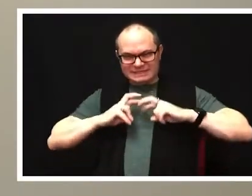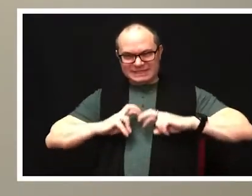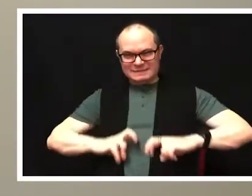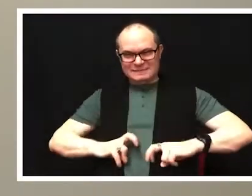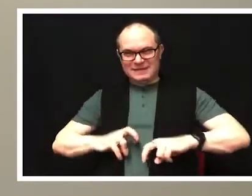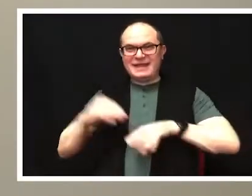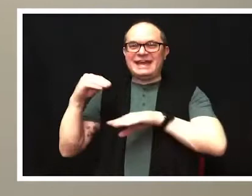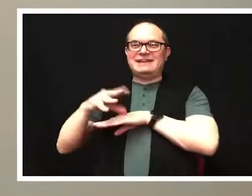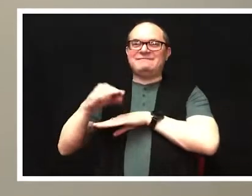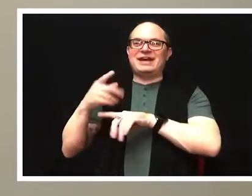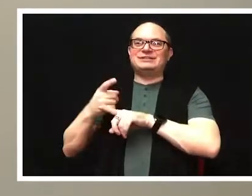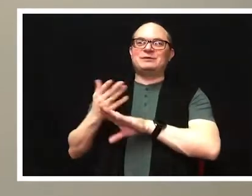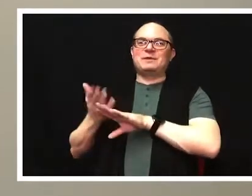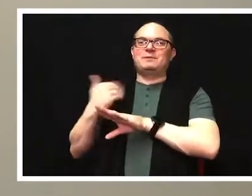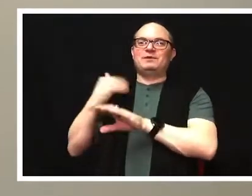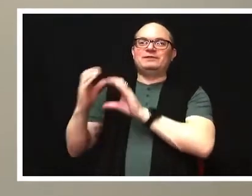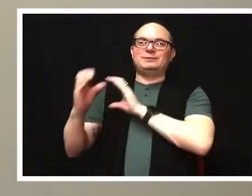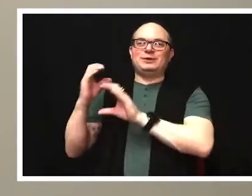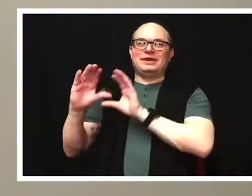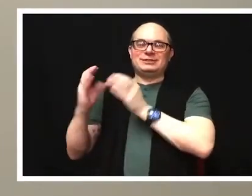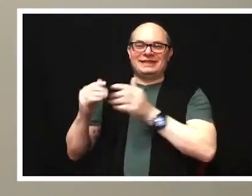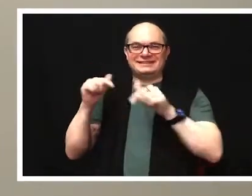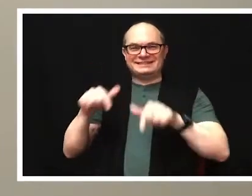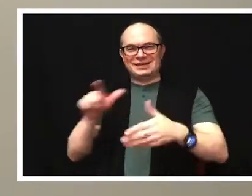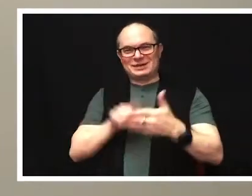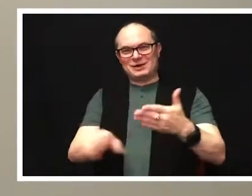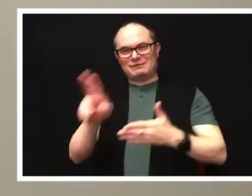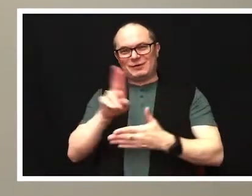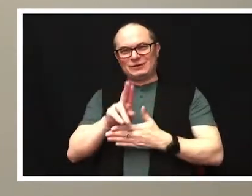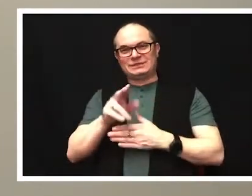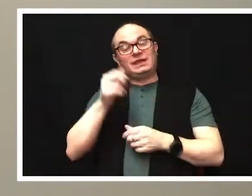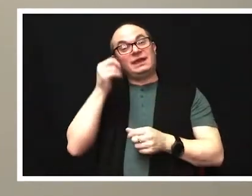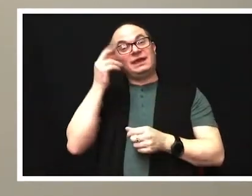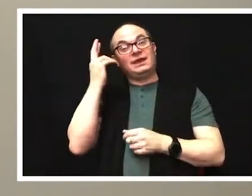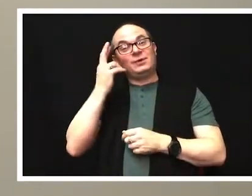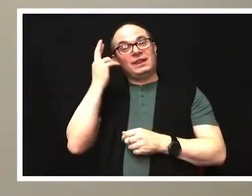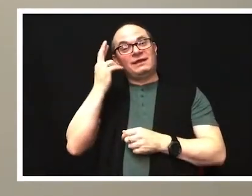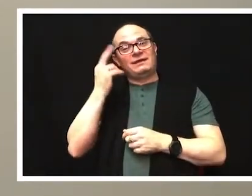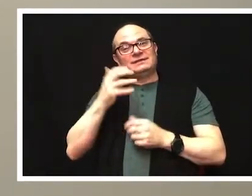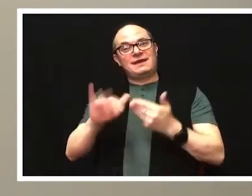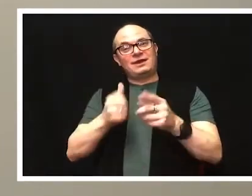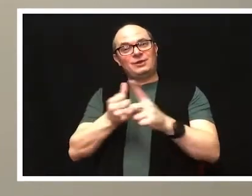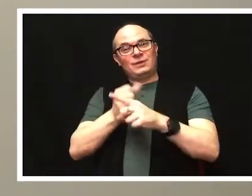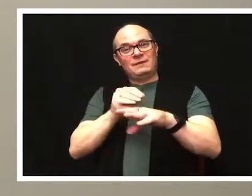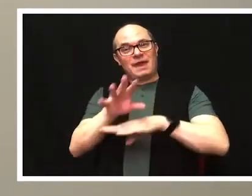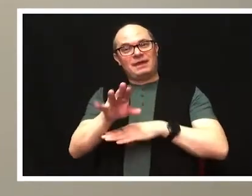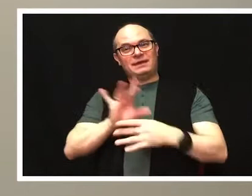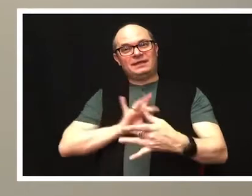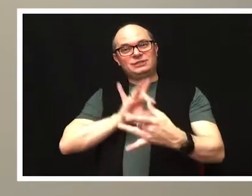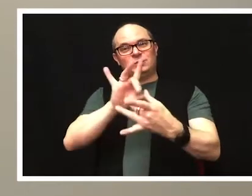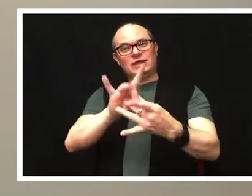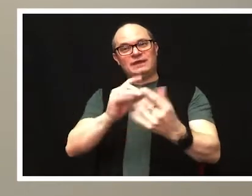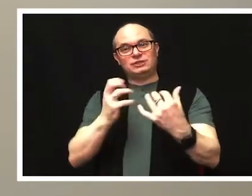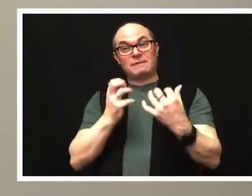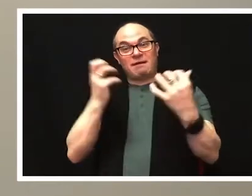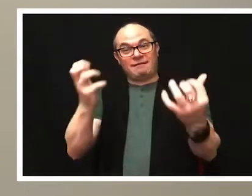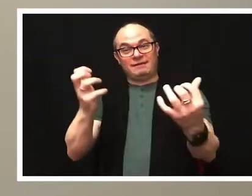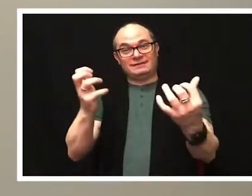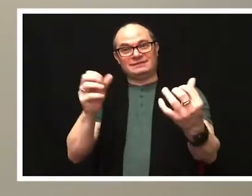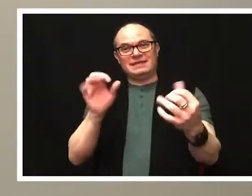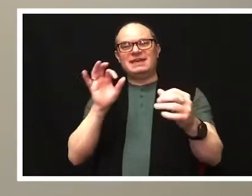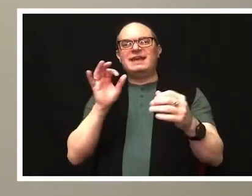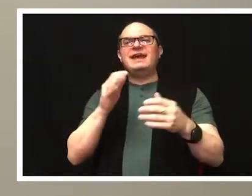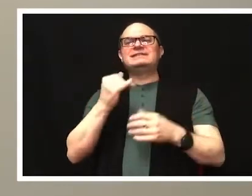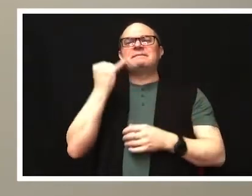took some advice from my former communication classes at Lamar and realized the best way to make an impact is to relate to my audience and give you